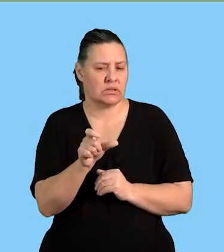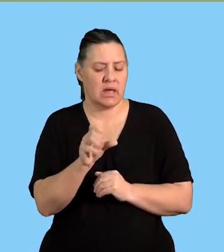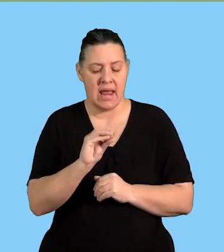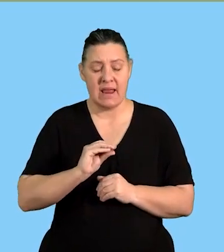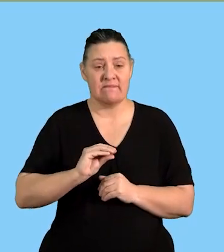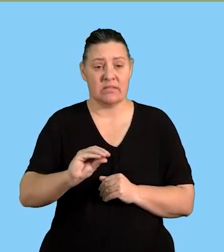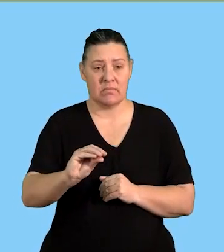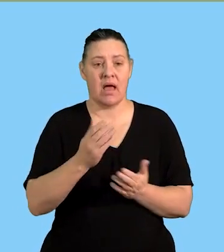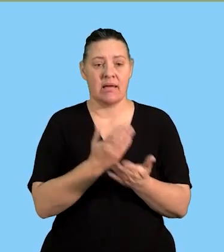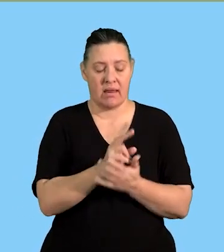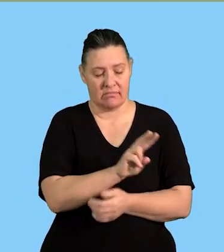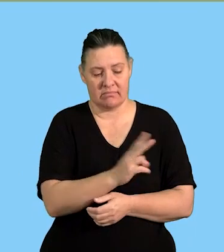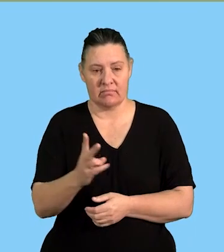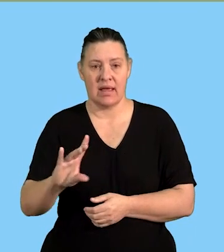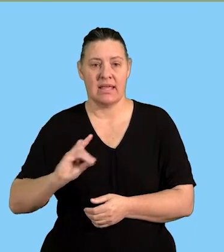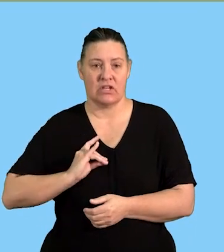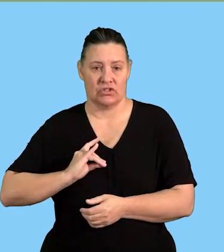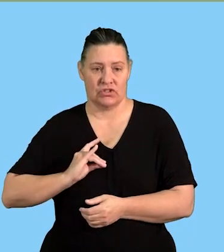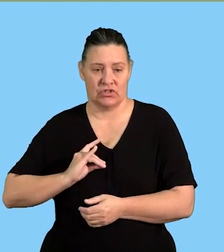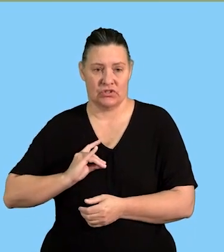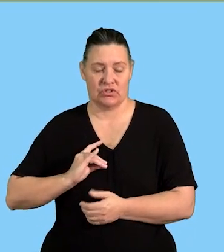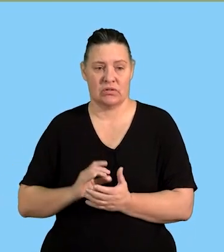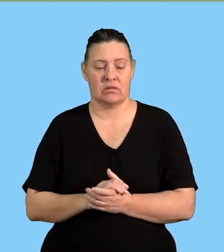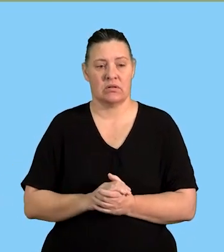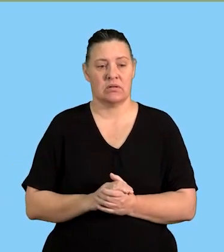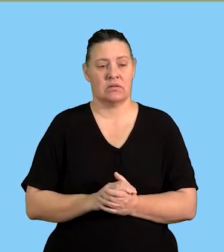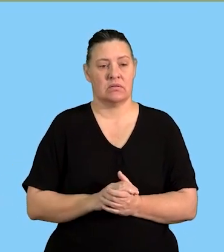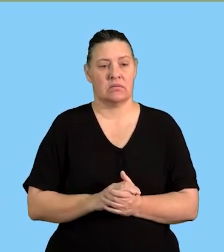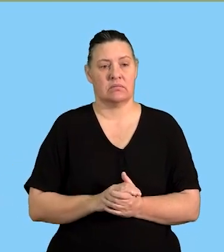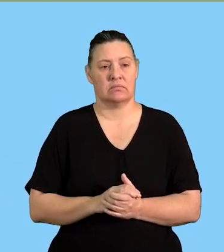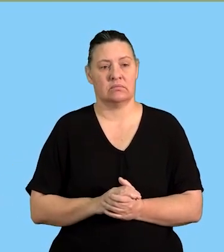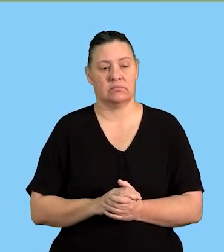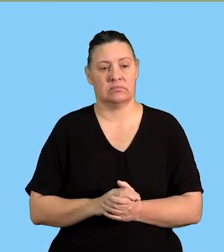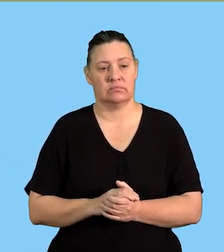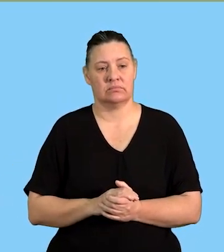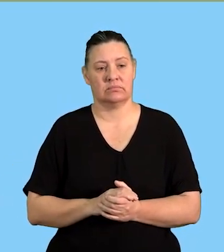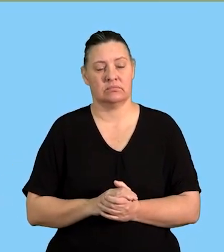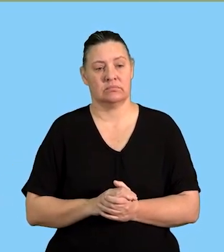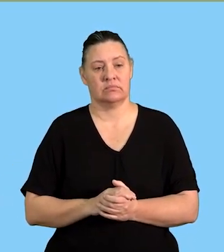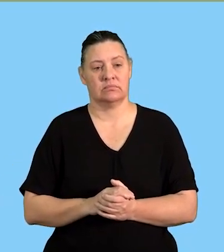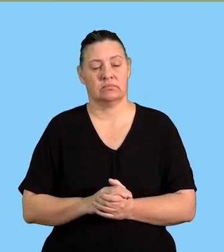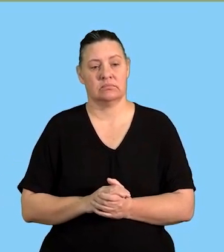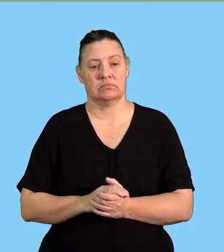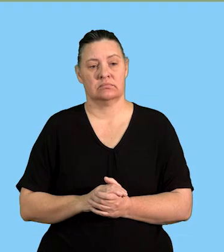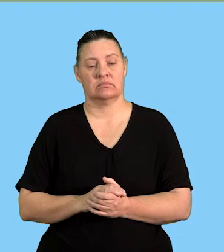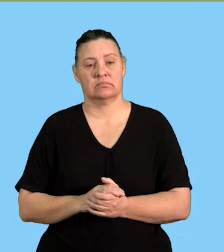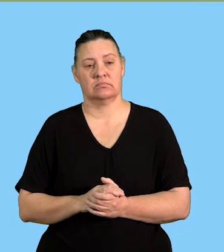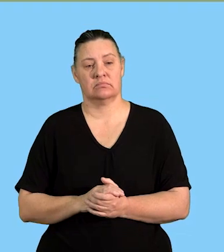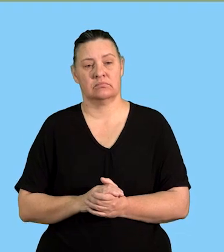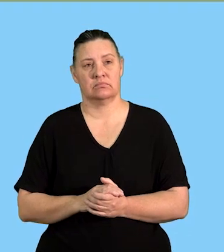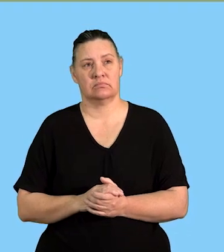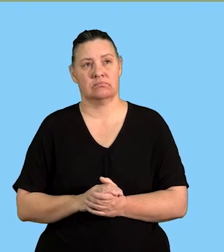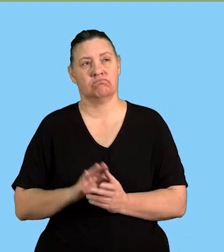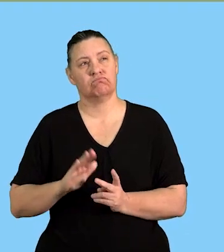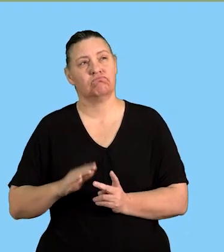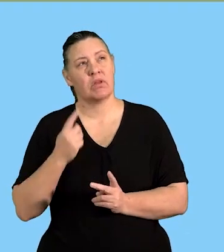investment that can be converted into cash. So that would be our second factor he's thinking about